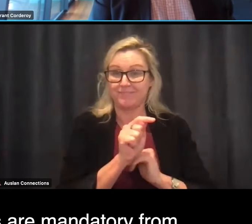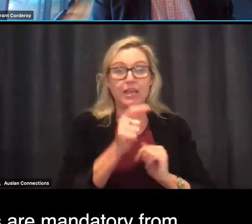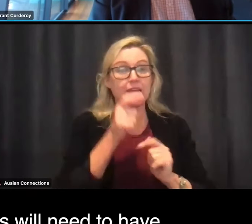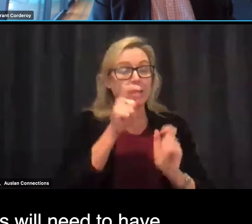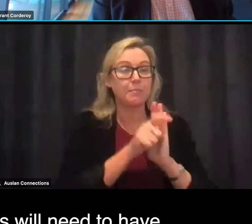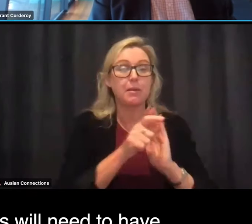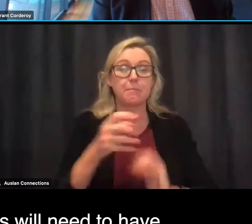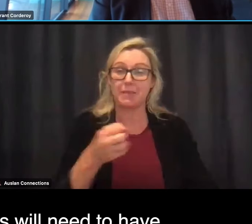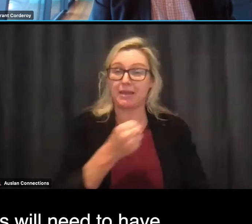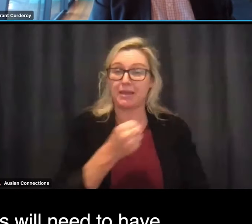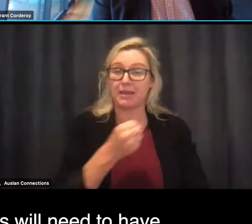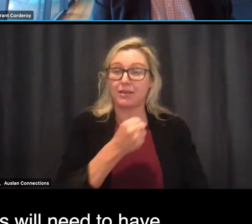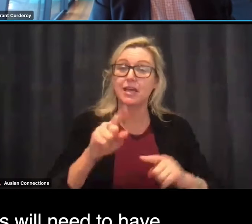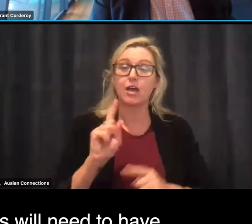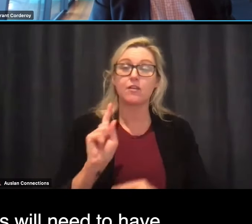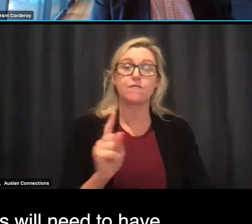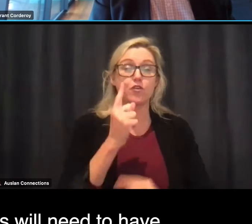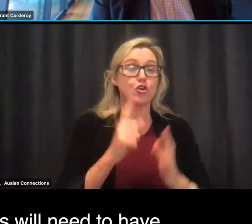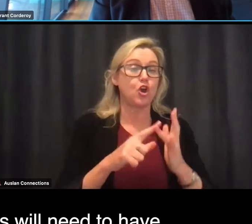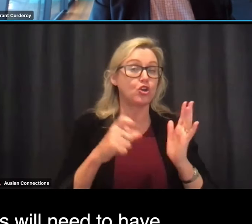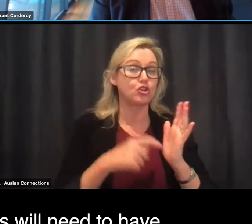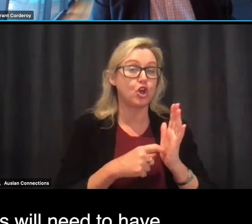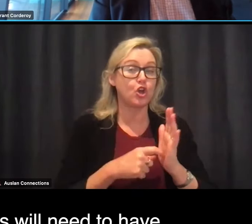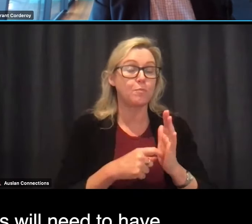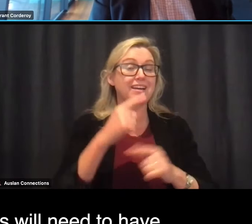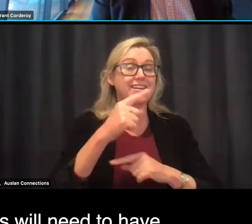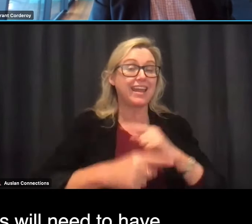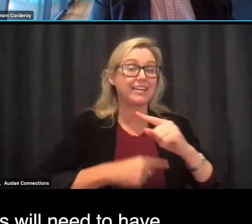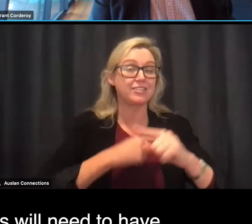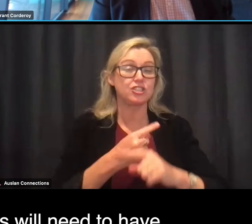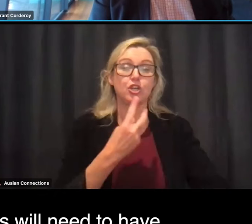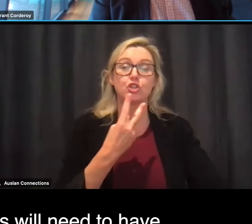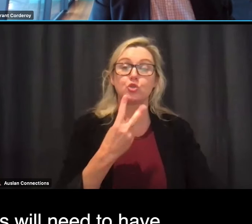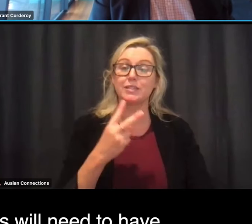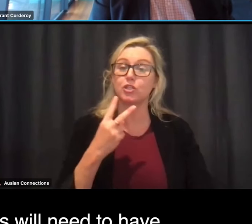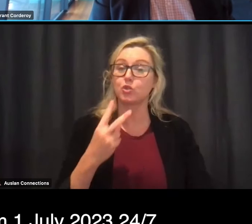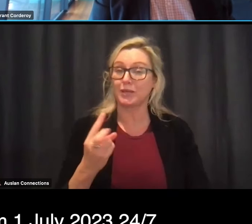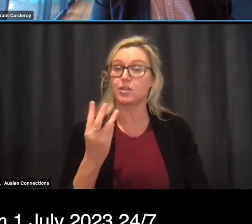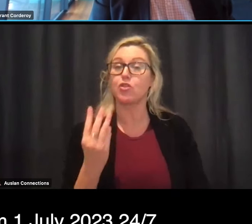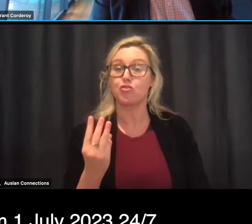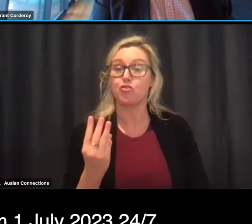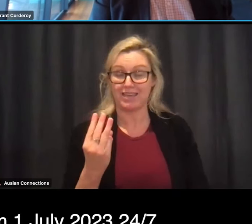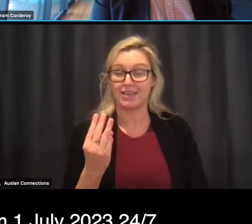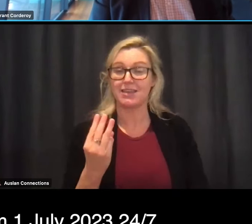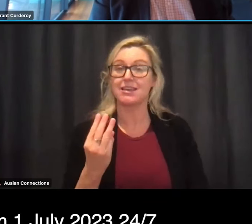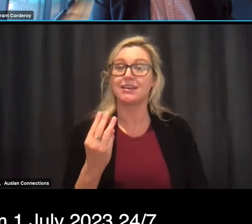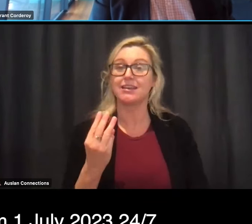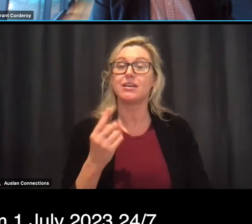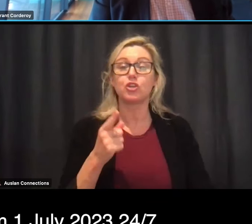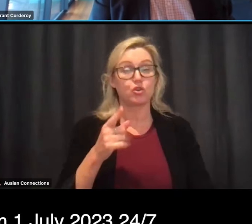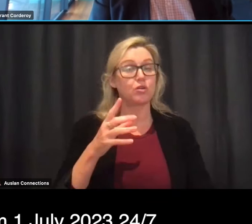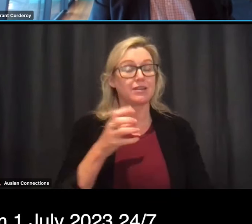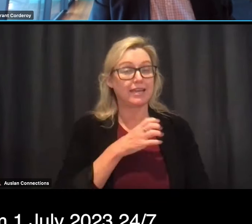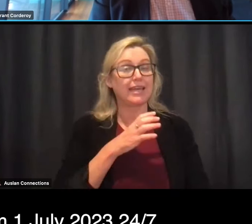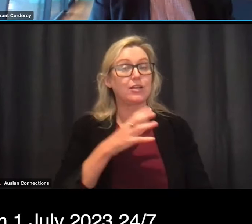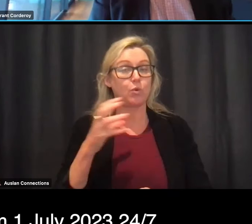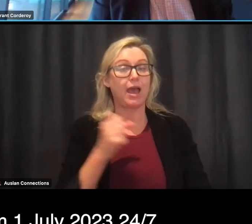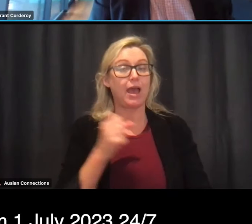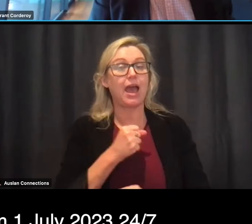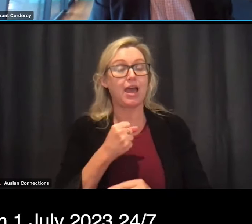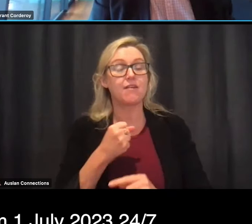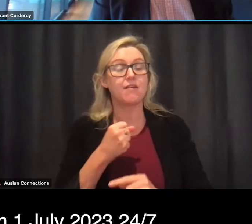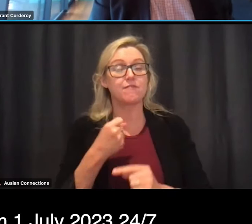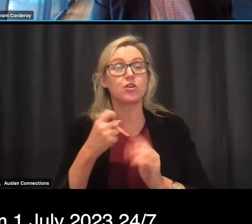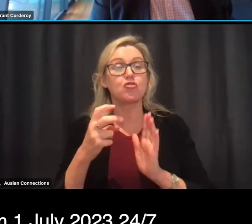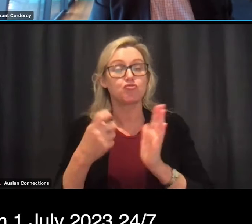mandatory from 1 October 2023, and the providers will need to have registered nurses on site, but from